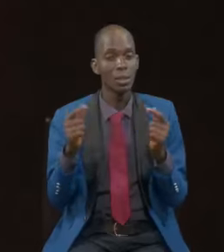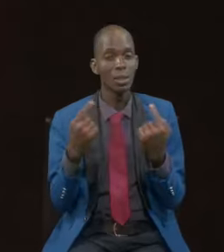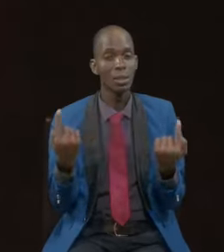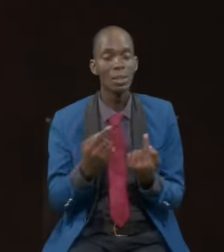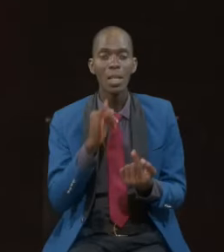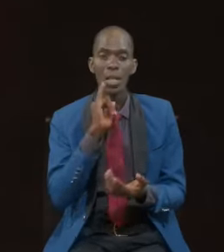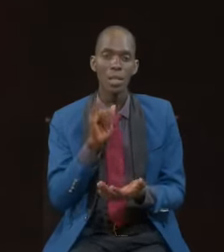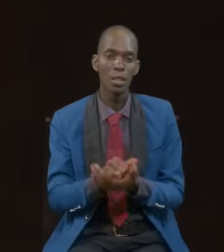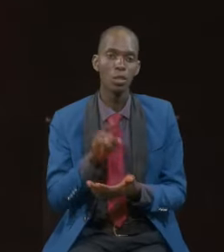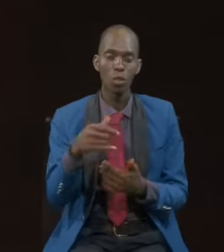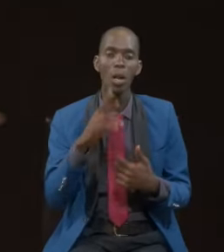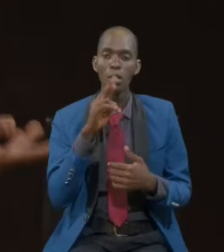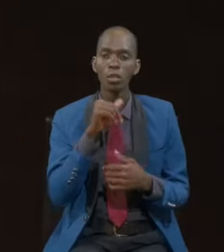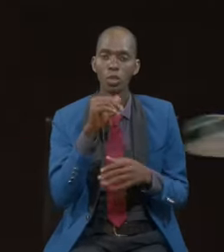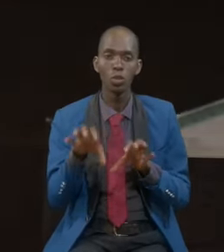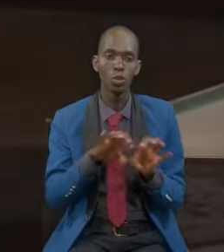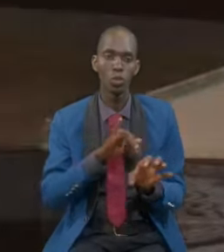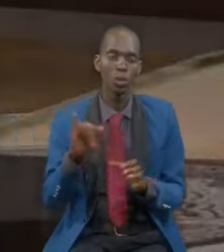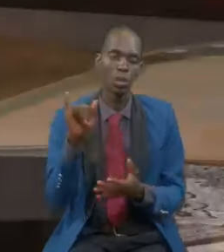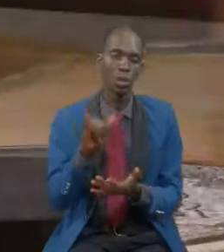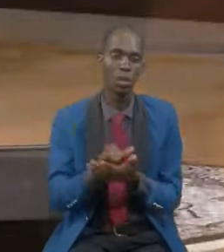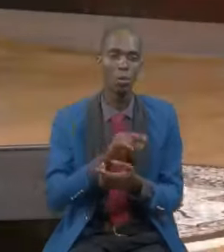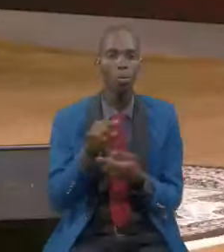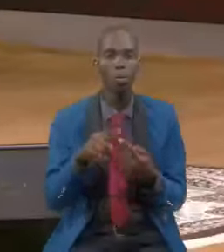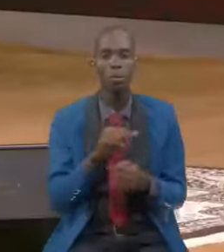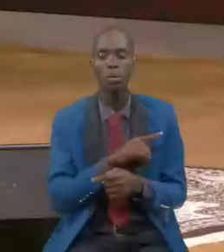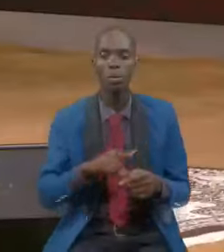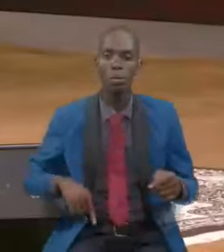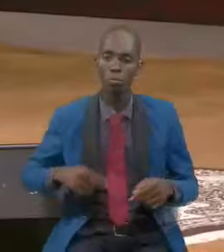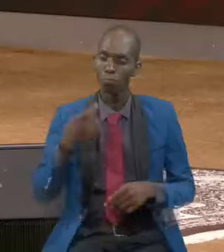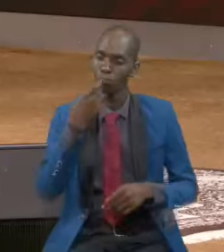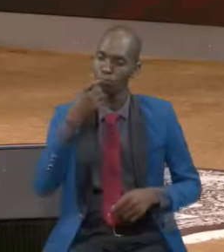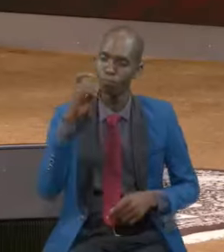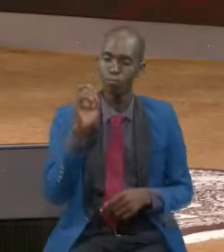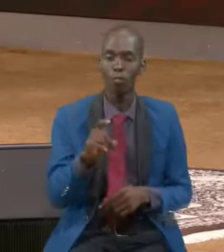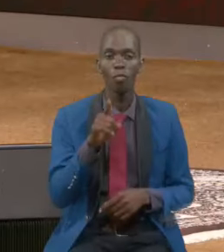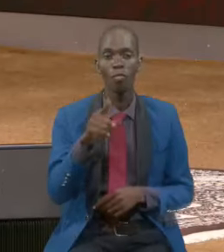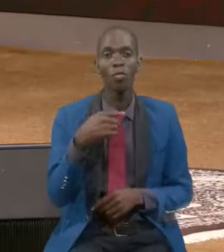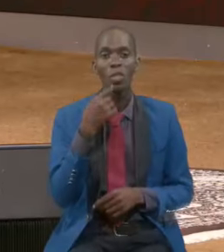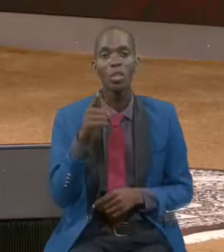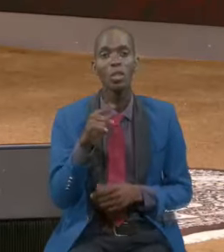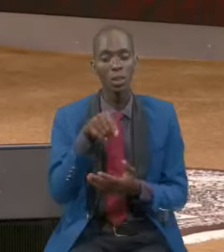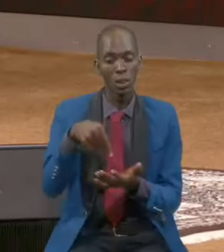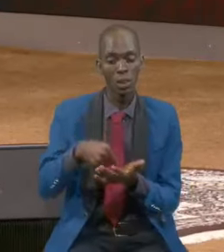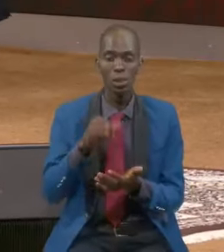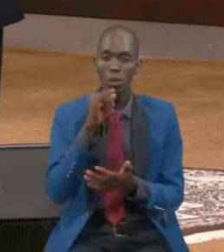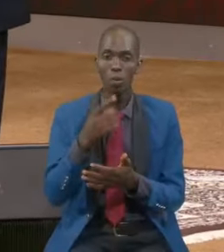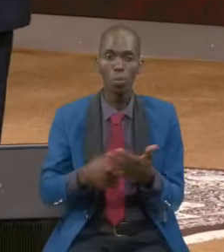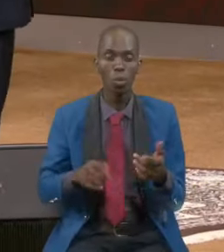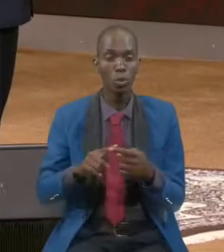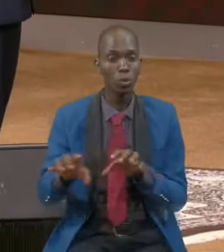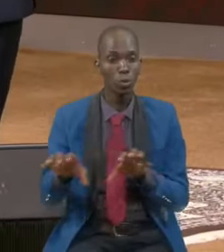are not doing that. And when the Lord commands you and he said, this is what to do, this is